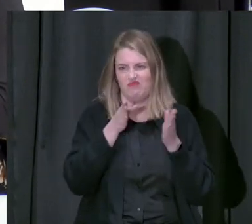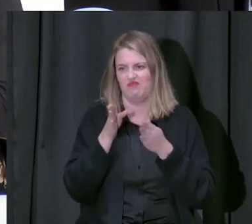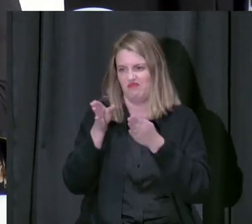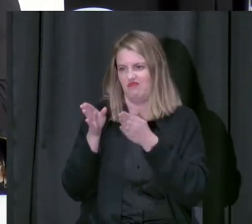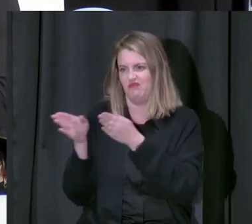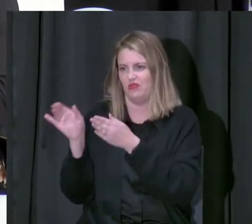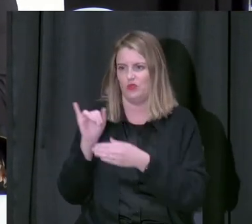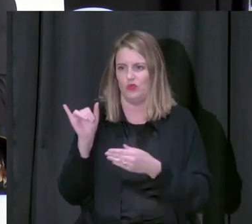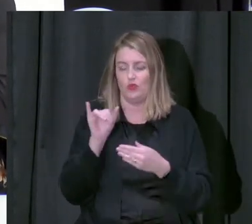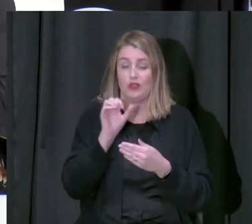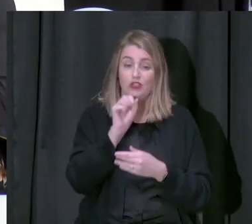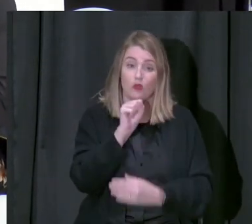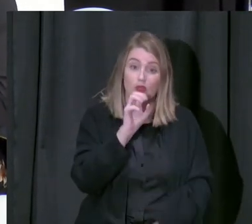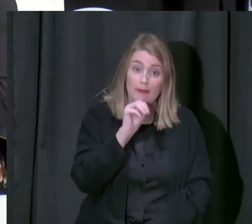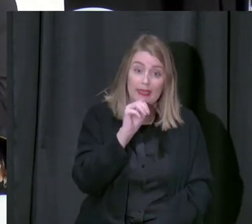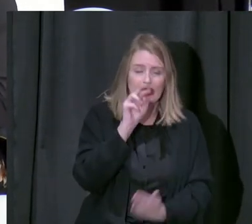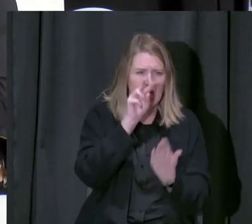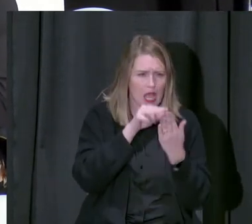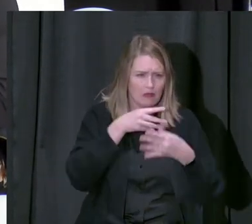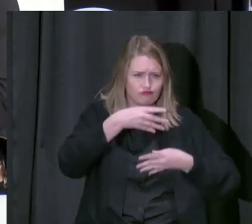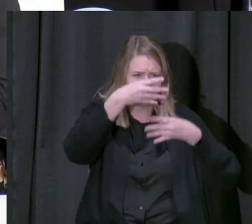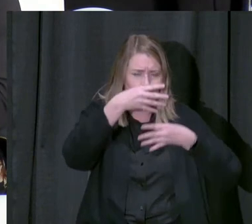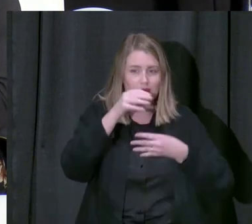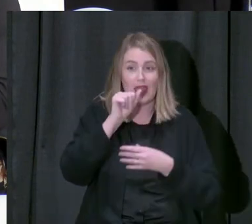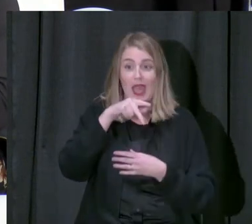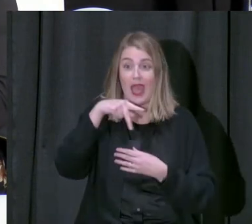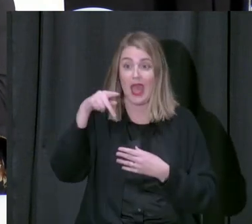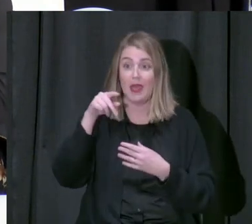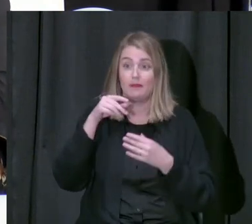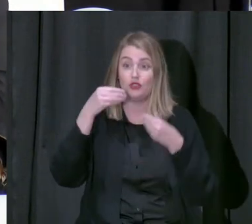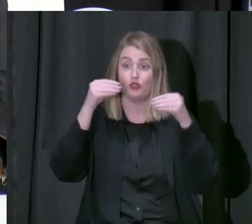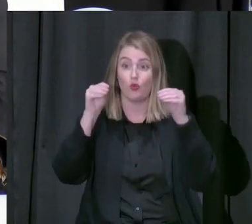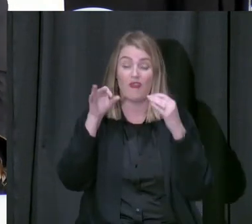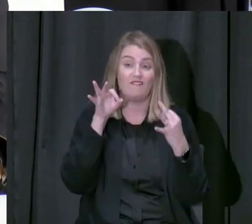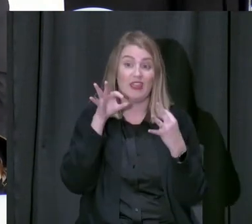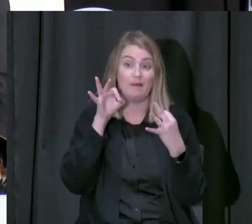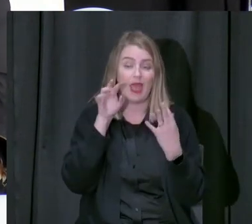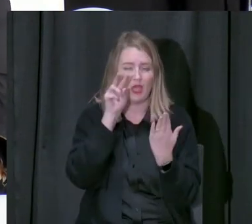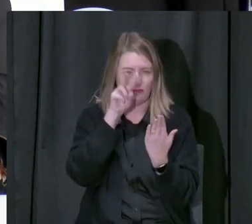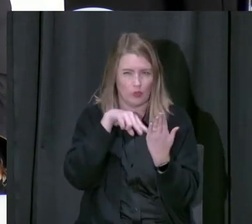it's social media, app store feedback,